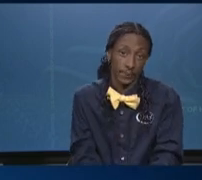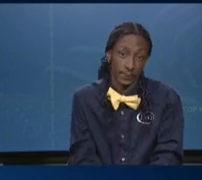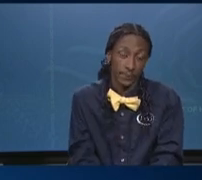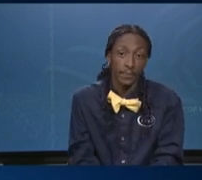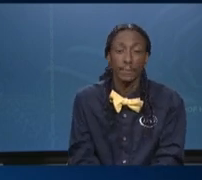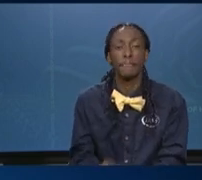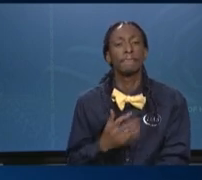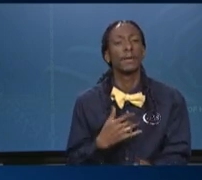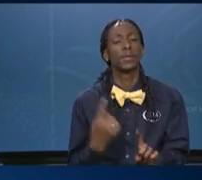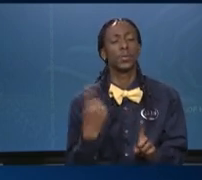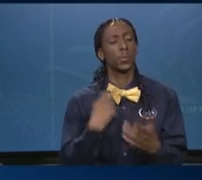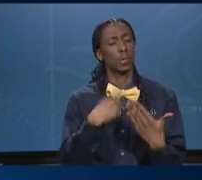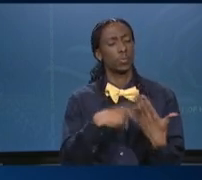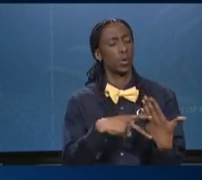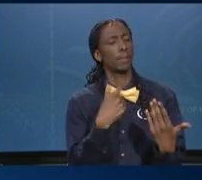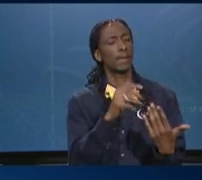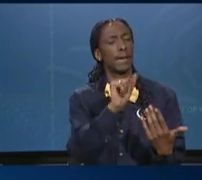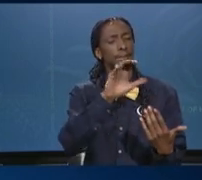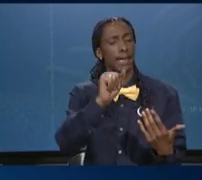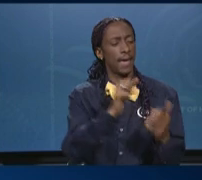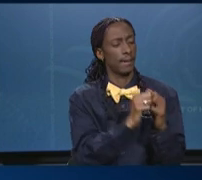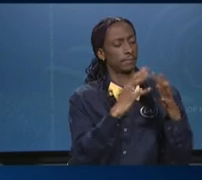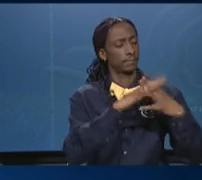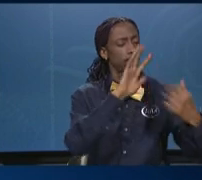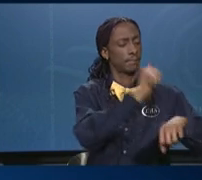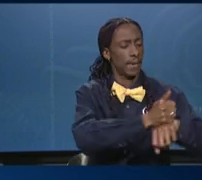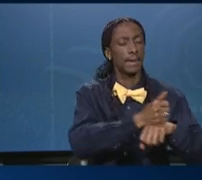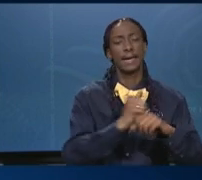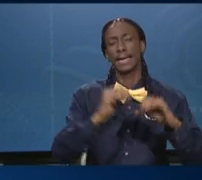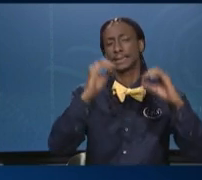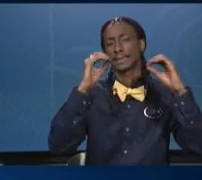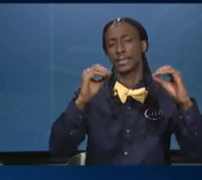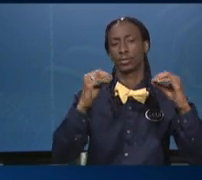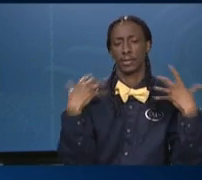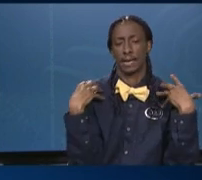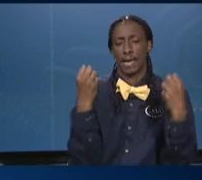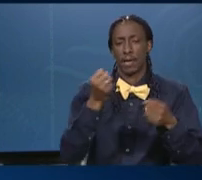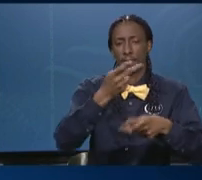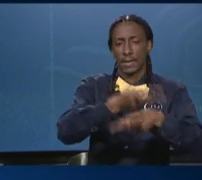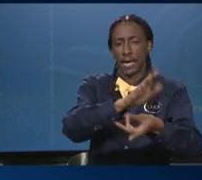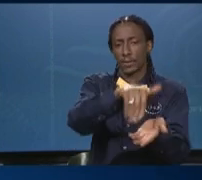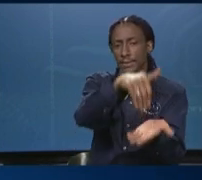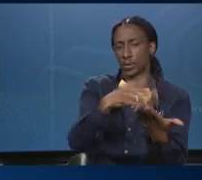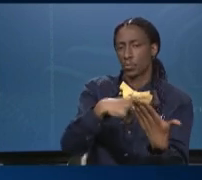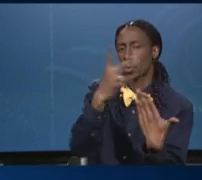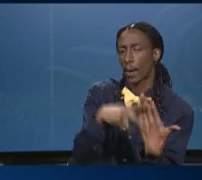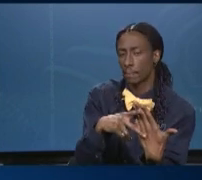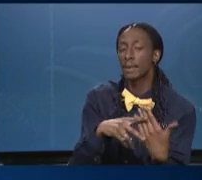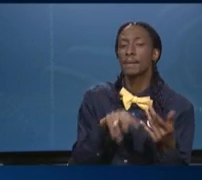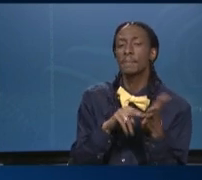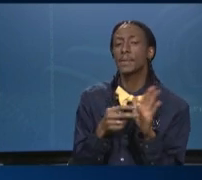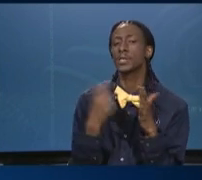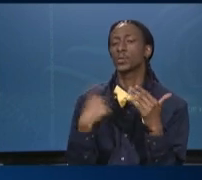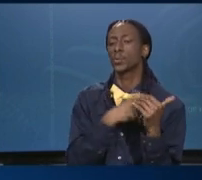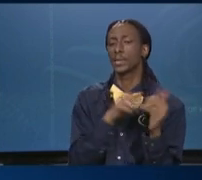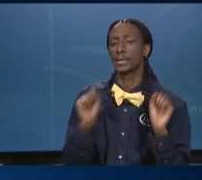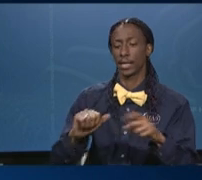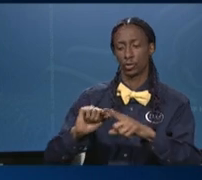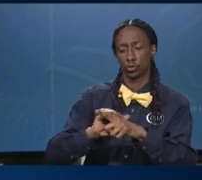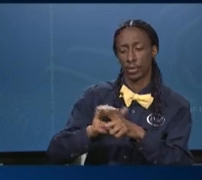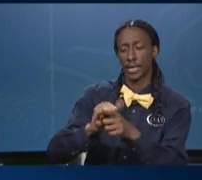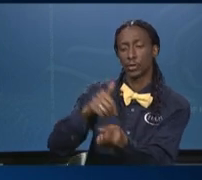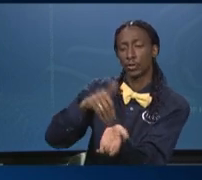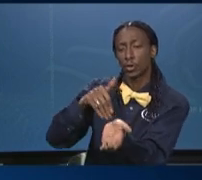One program that the Affordable Care Act created was a teaching health center program, which allows us to train physicians